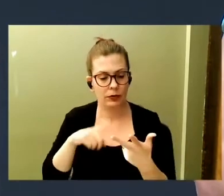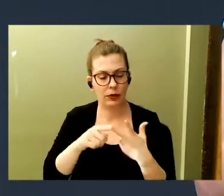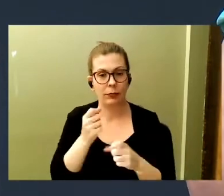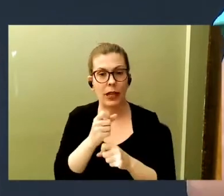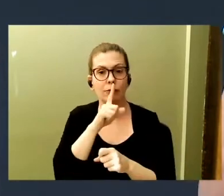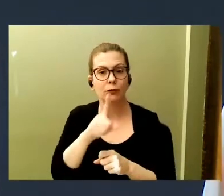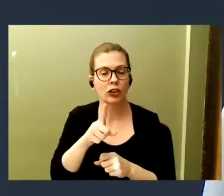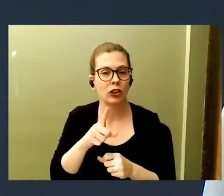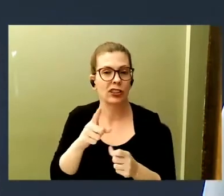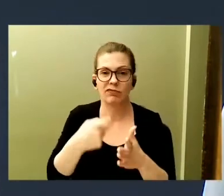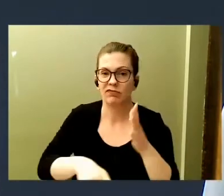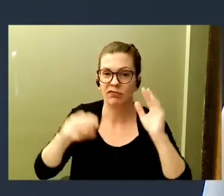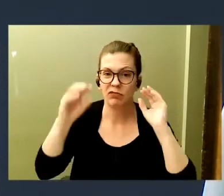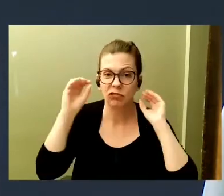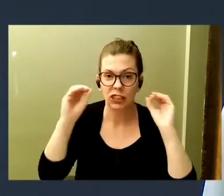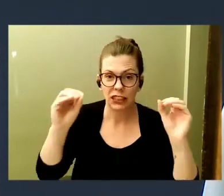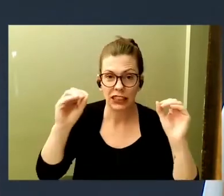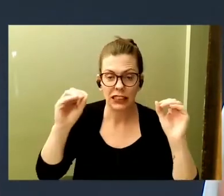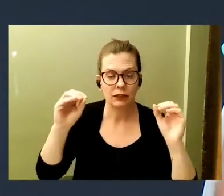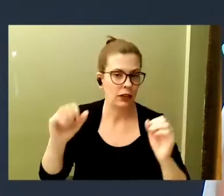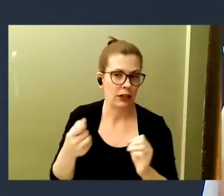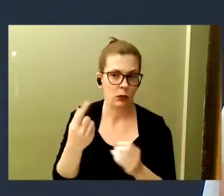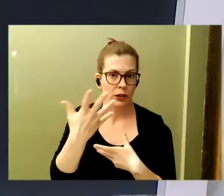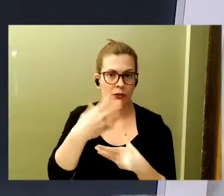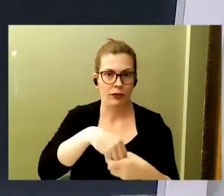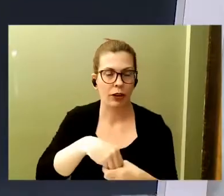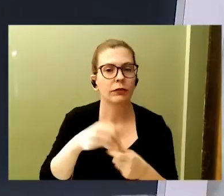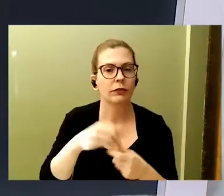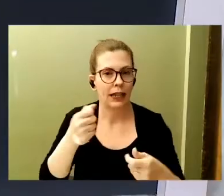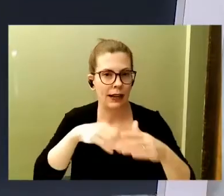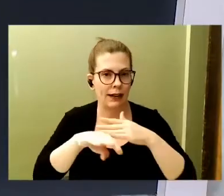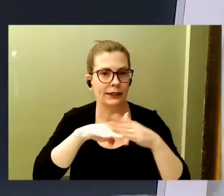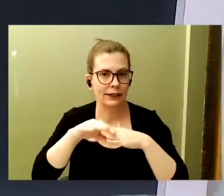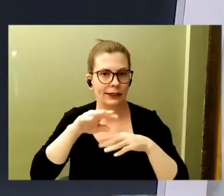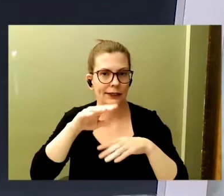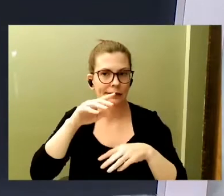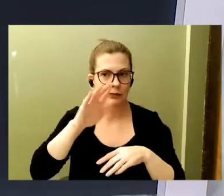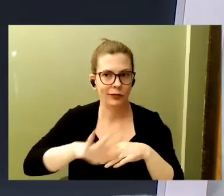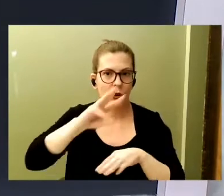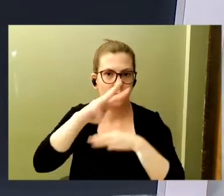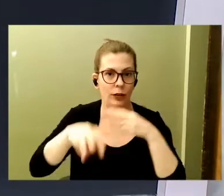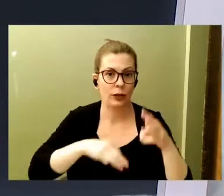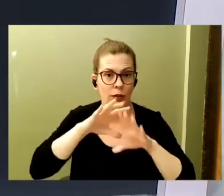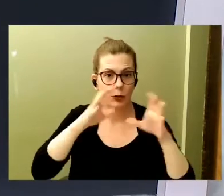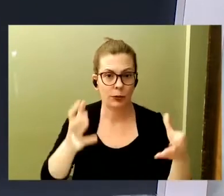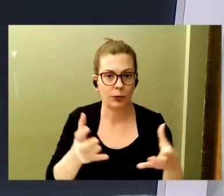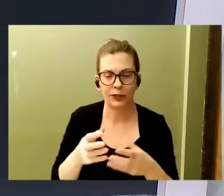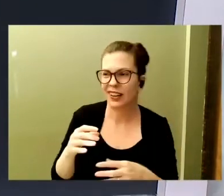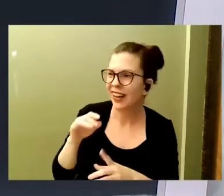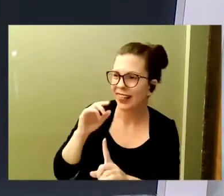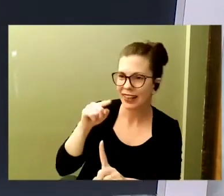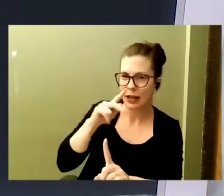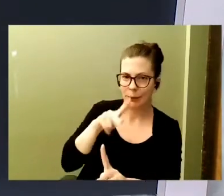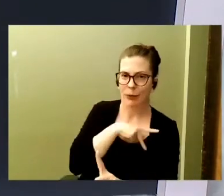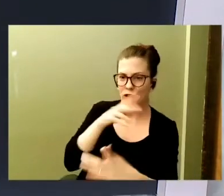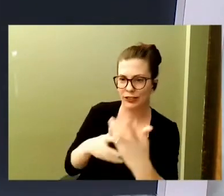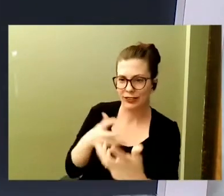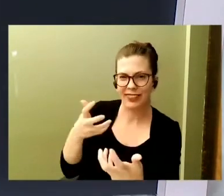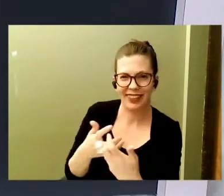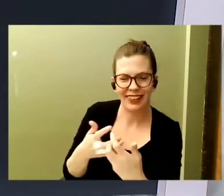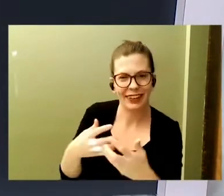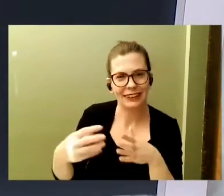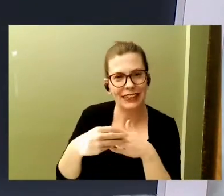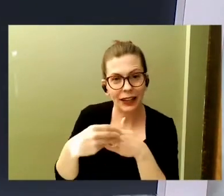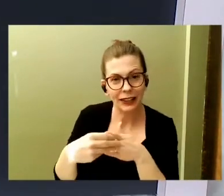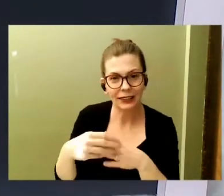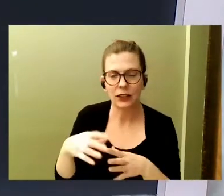free for everyone to access it globally. I think that personalized guidance, having someone that actually understands where you